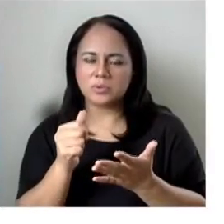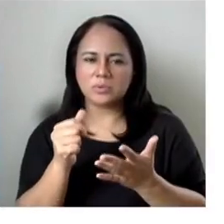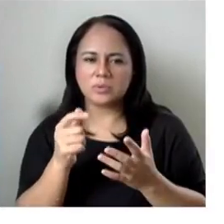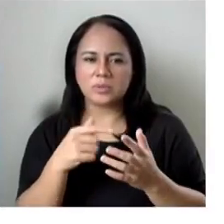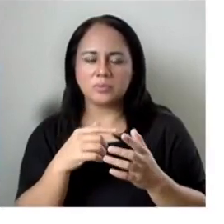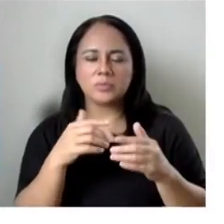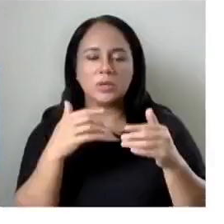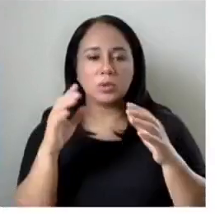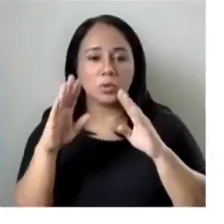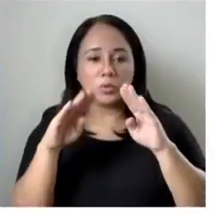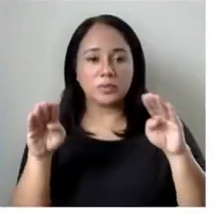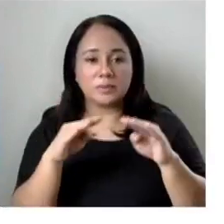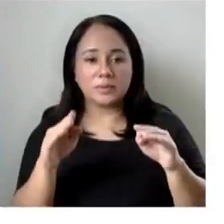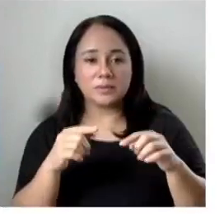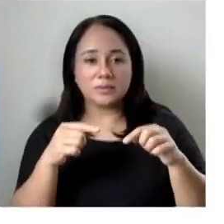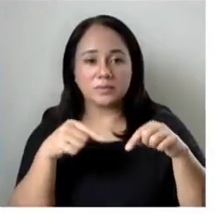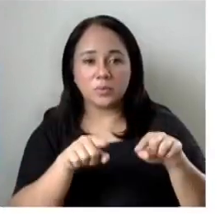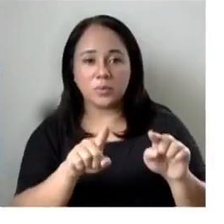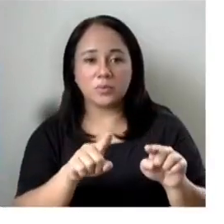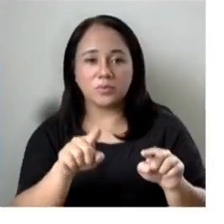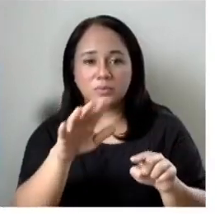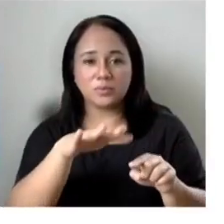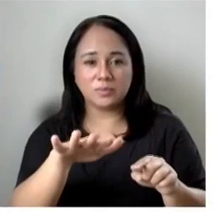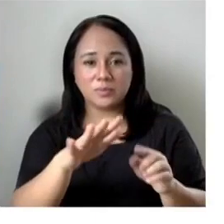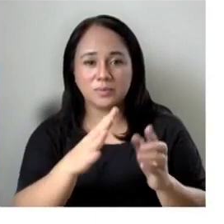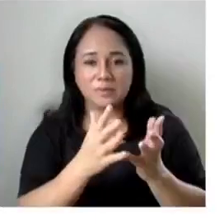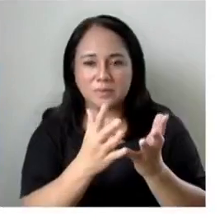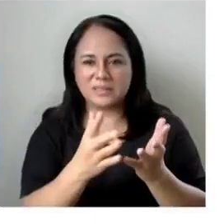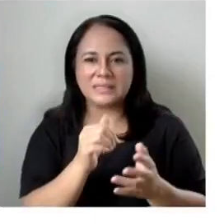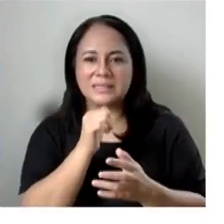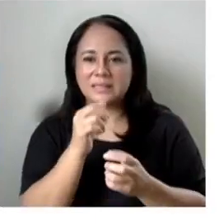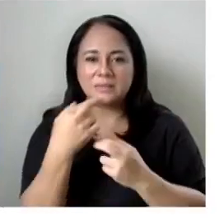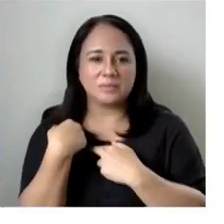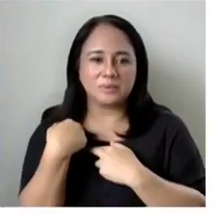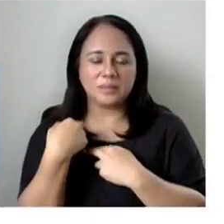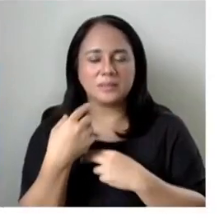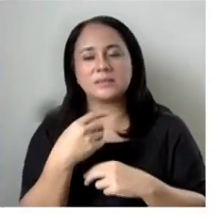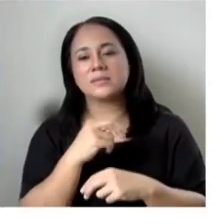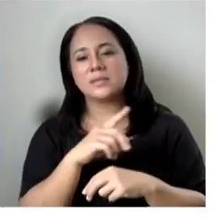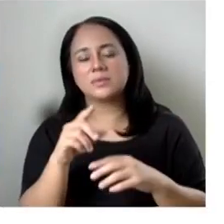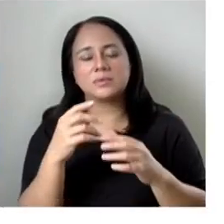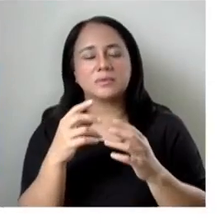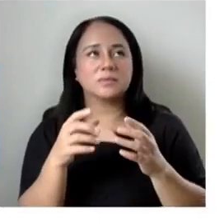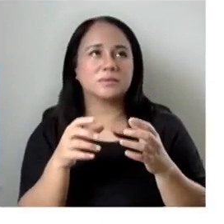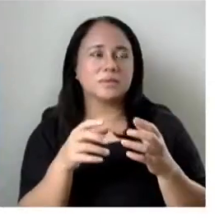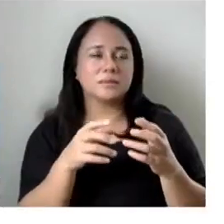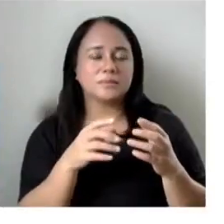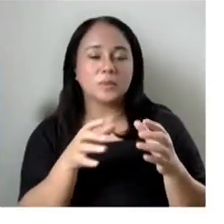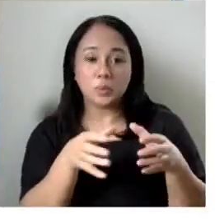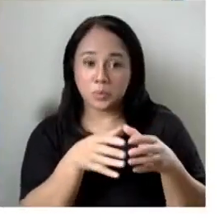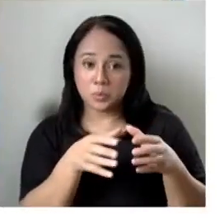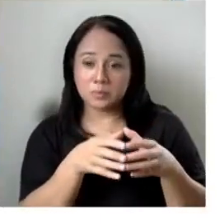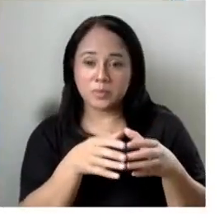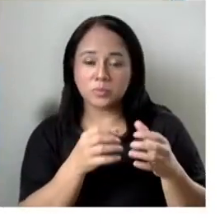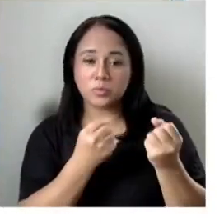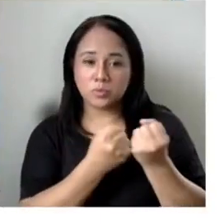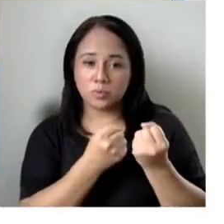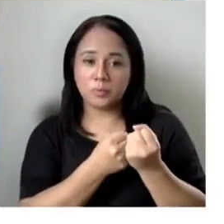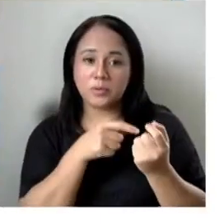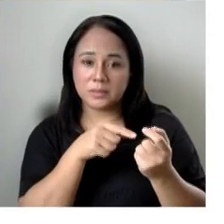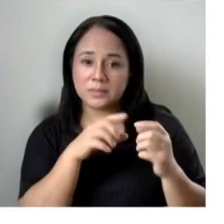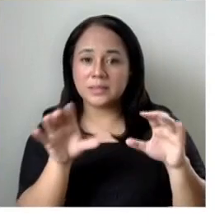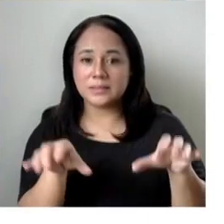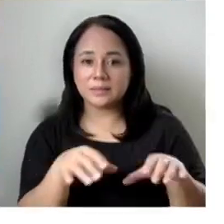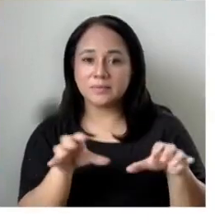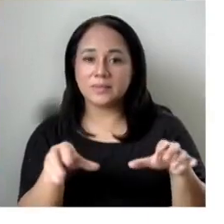ADG? No, it would be irresponsible for the National Security Council to support this kind of activity. You